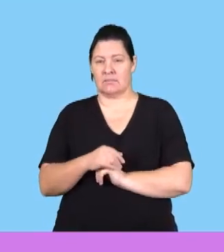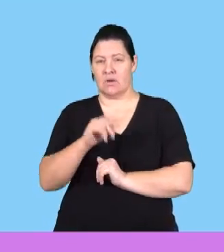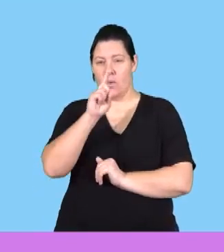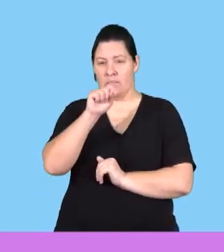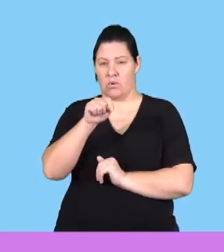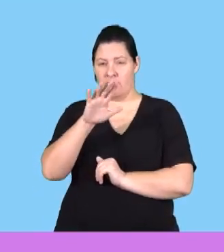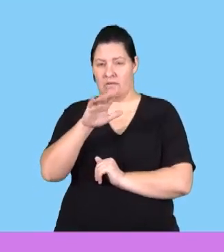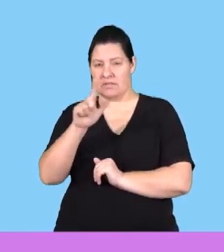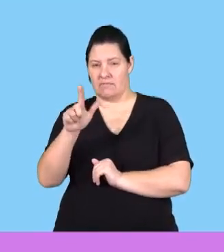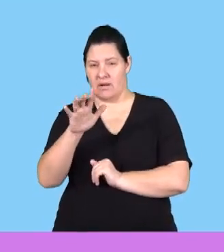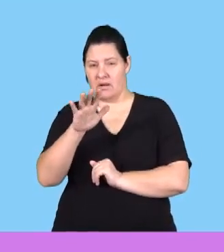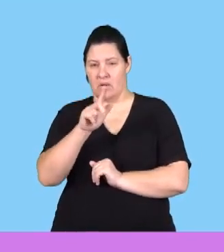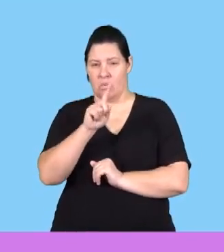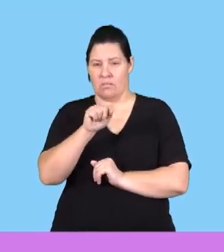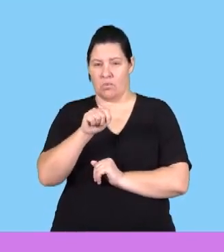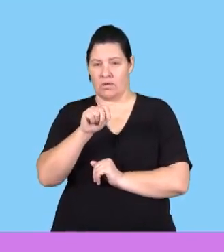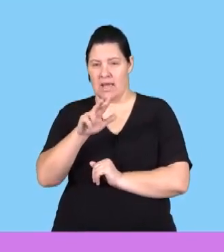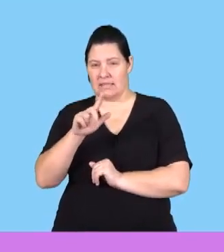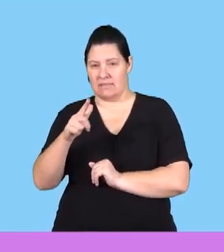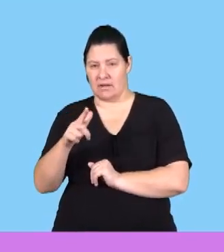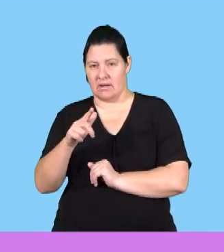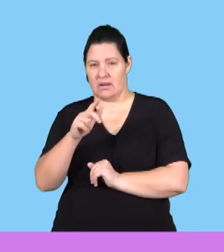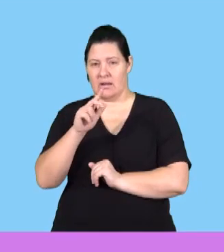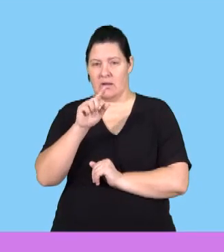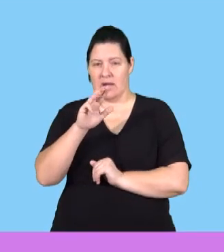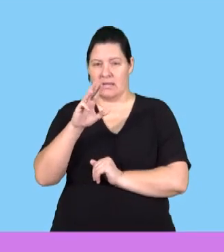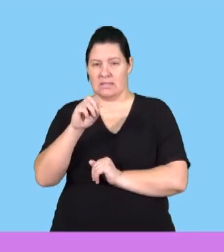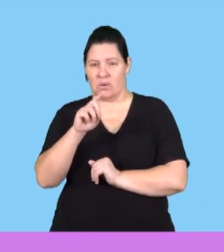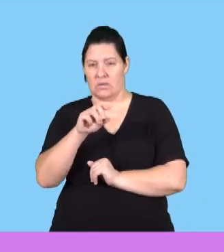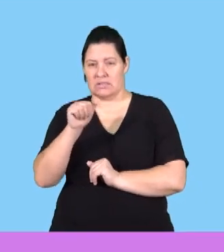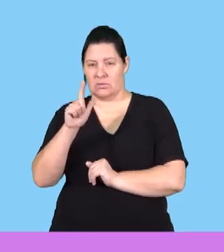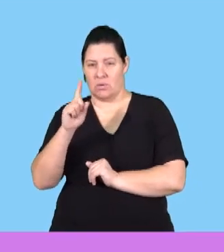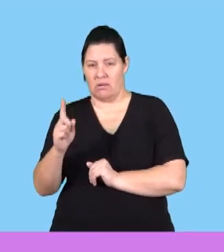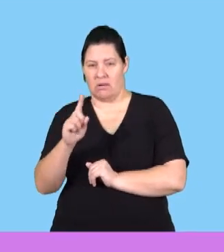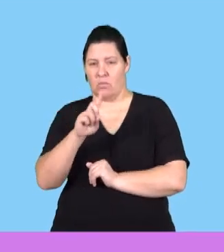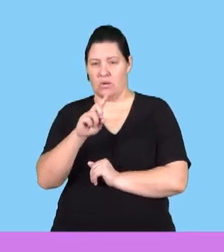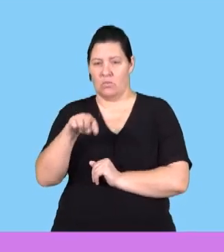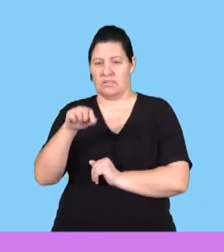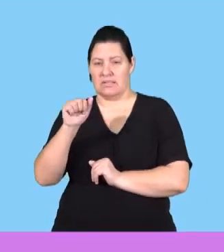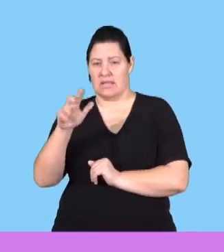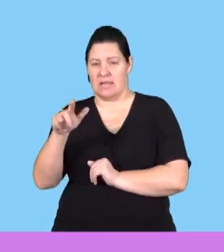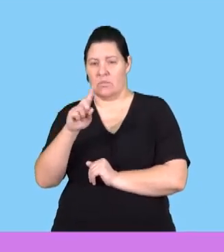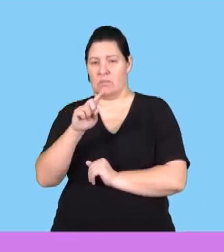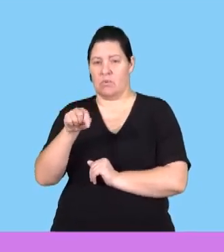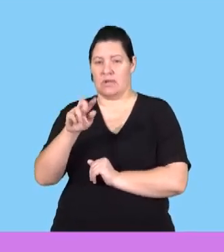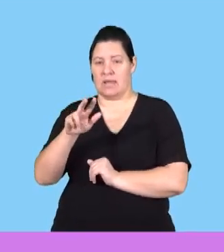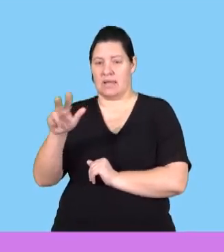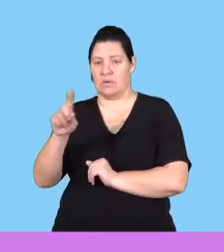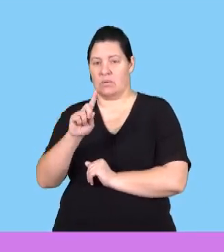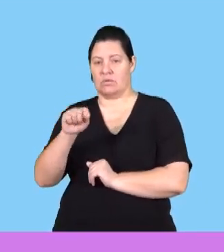them. 1.57, 1.87, 1.90, 1.61,